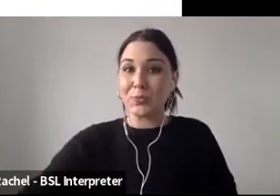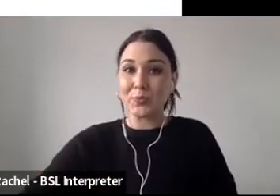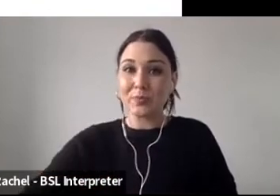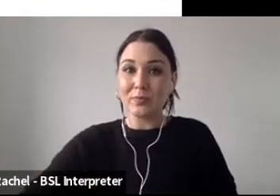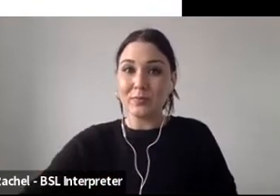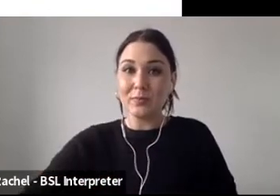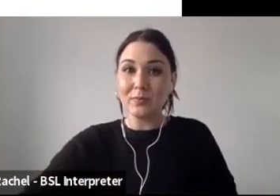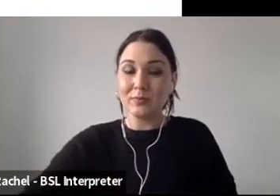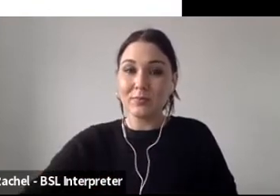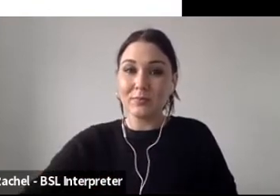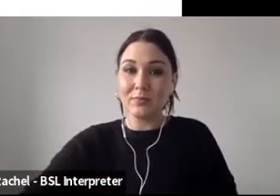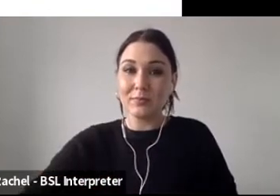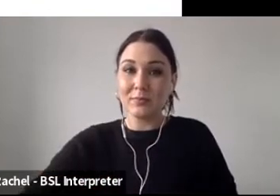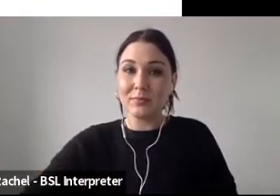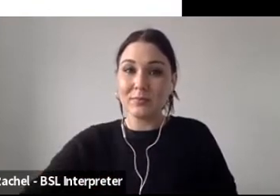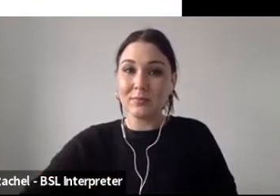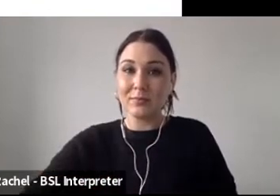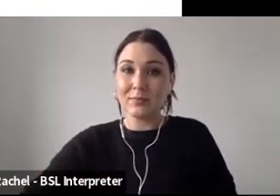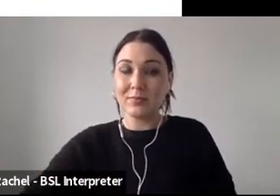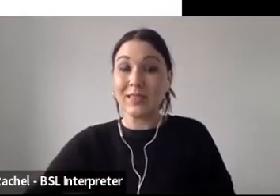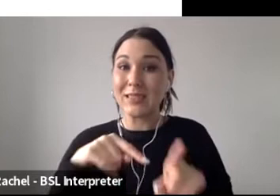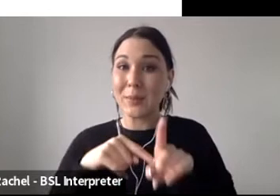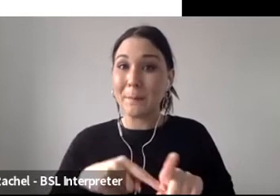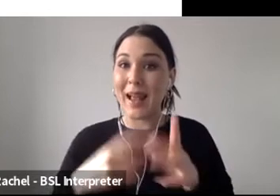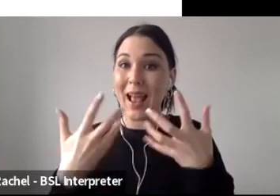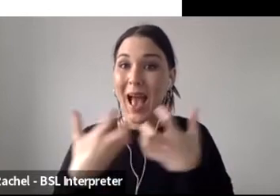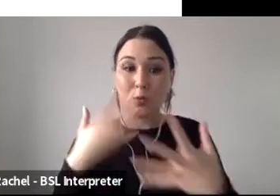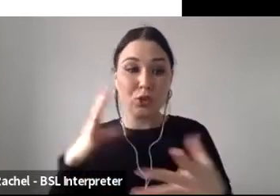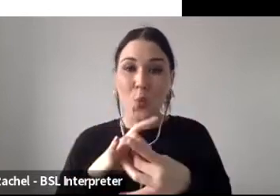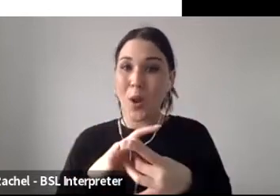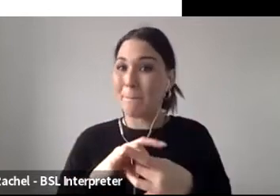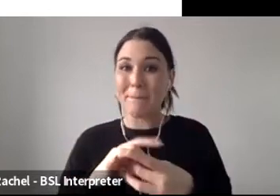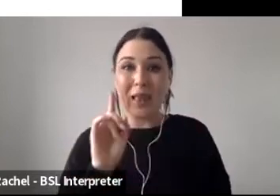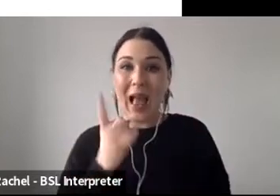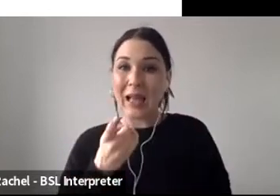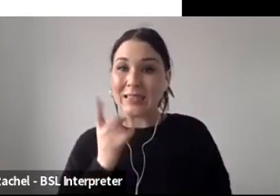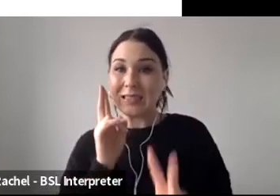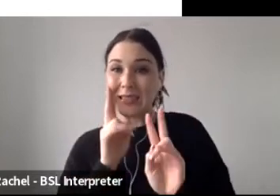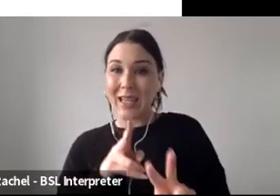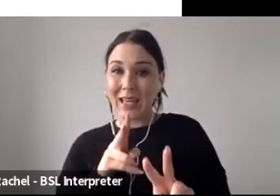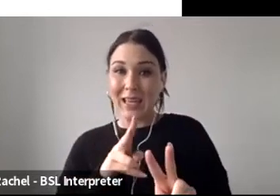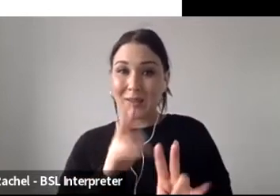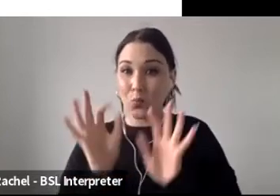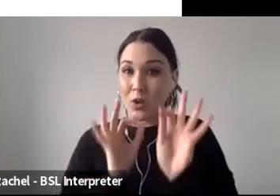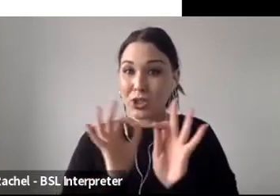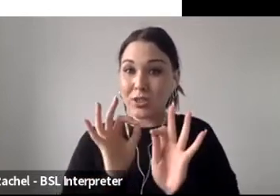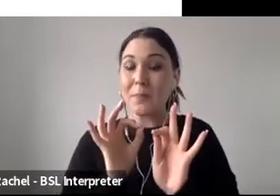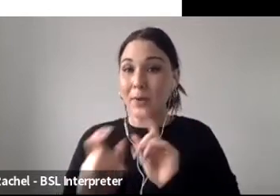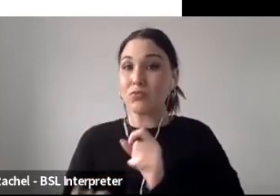Depending on how you joined the webinar, you may find you can't see the poll, but you can respond in the Q&A panel.